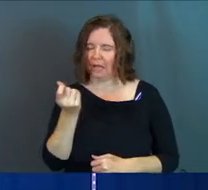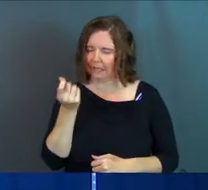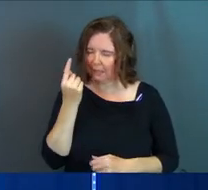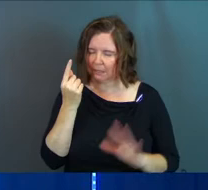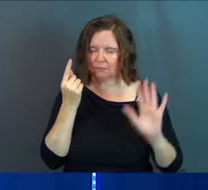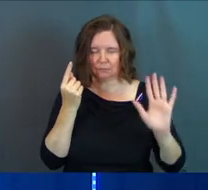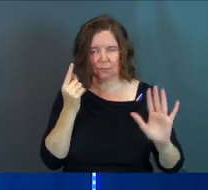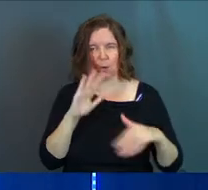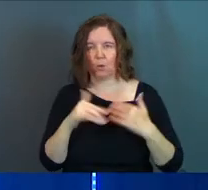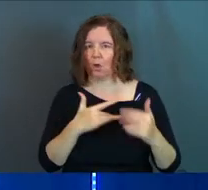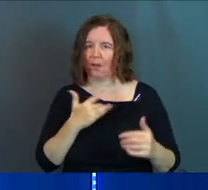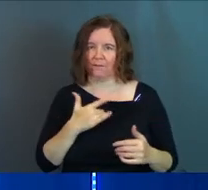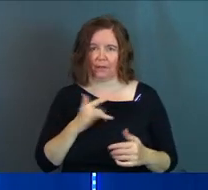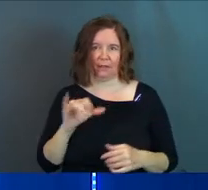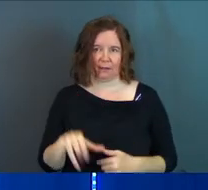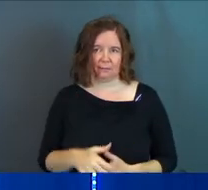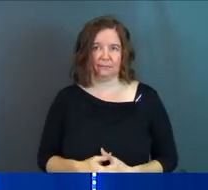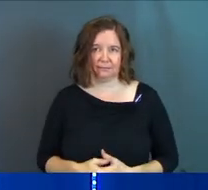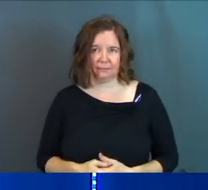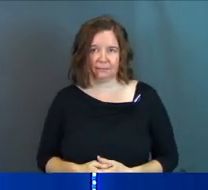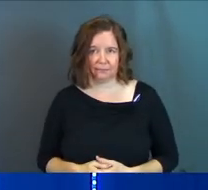it. And we all feel them.